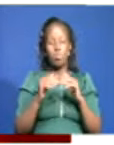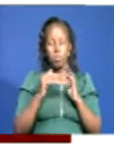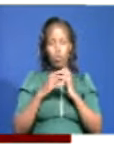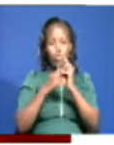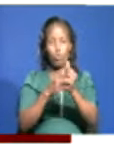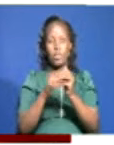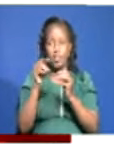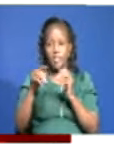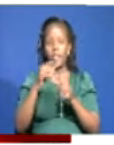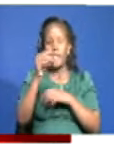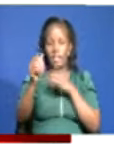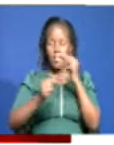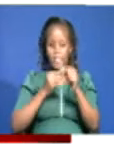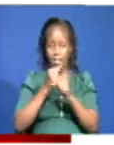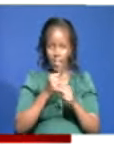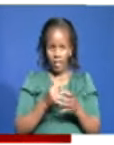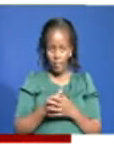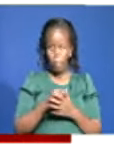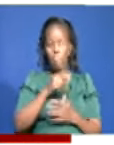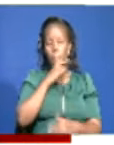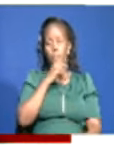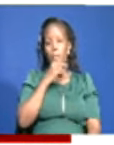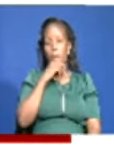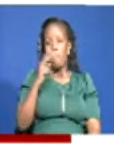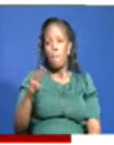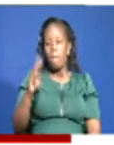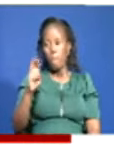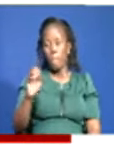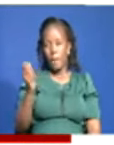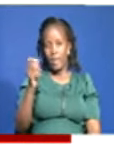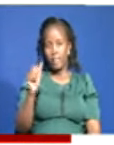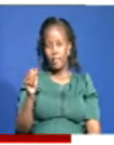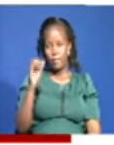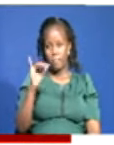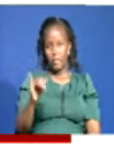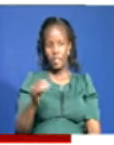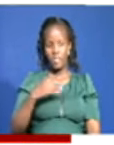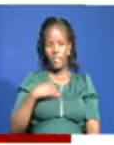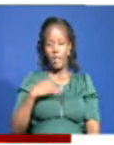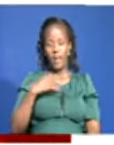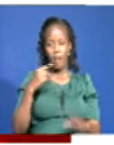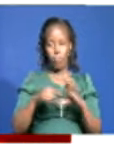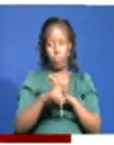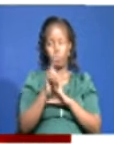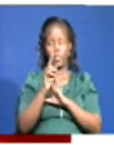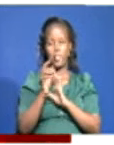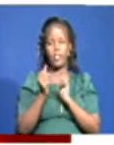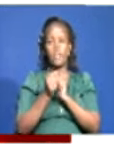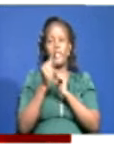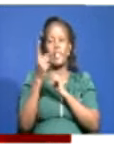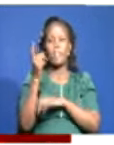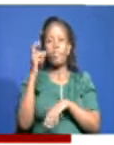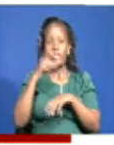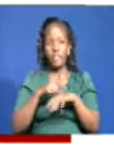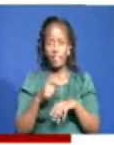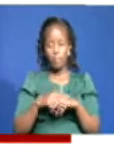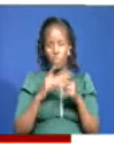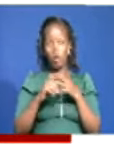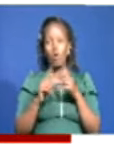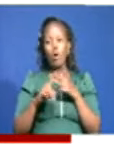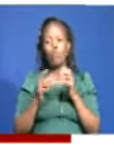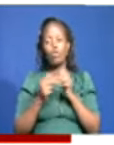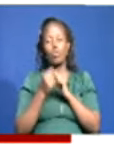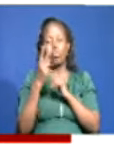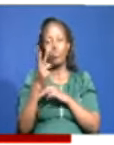Messi has been in prolific form this season, registering 11 goals and 12 assists in 16 matches for